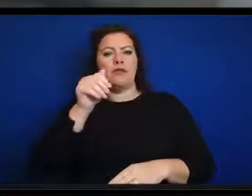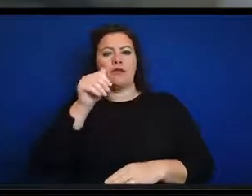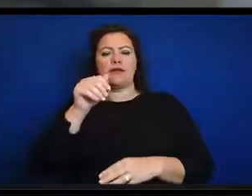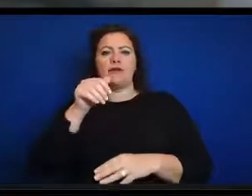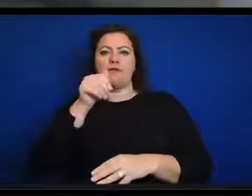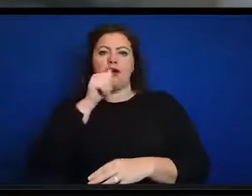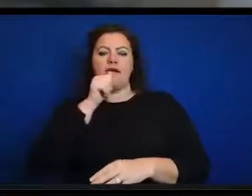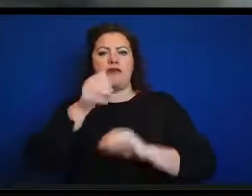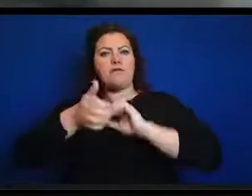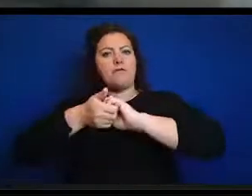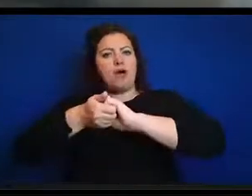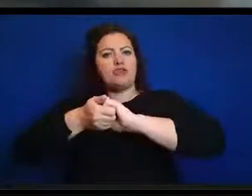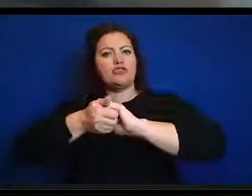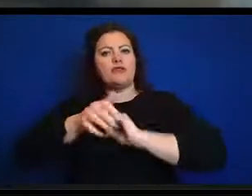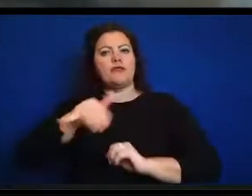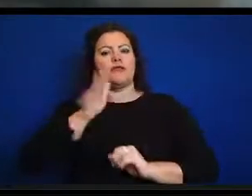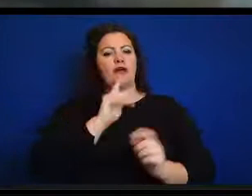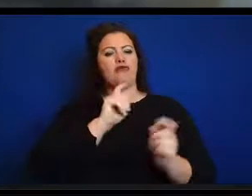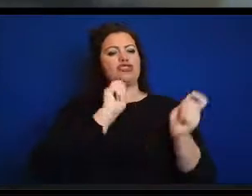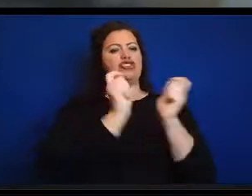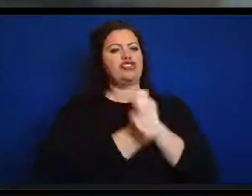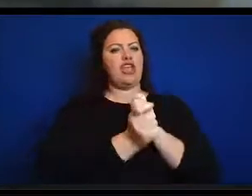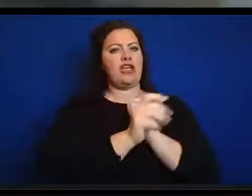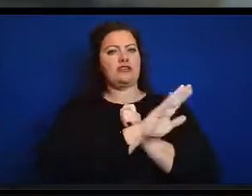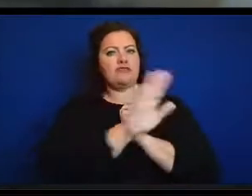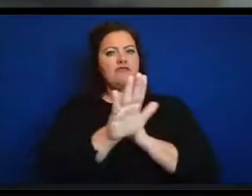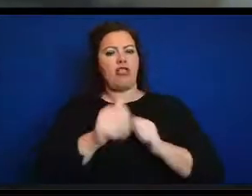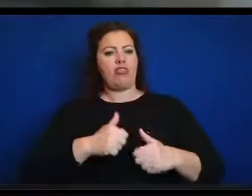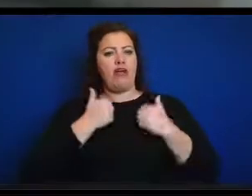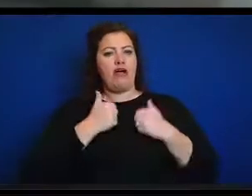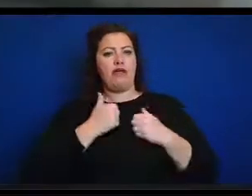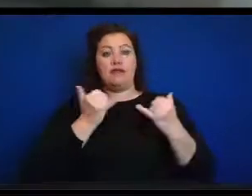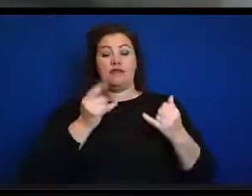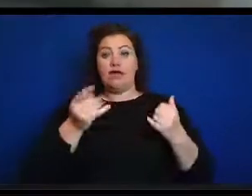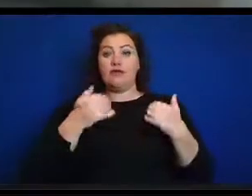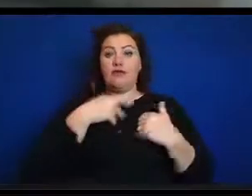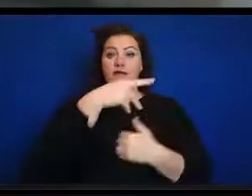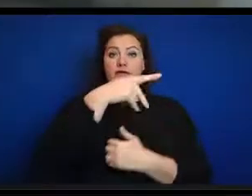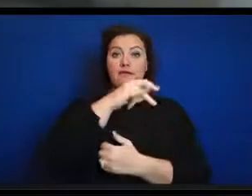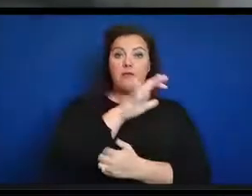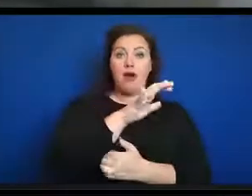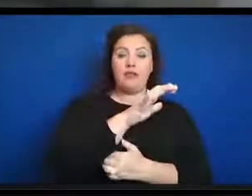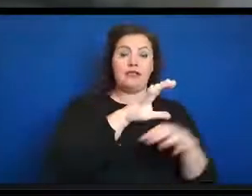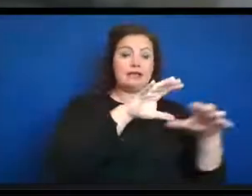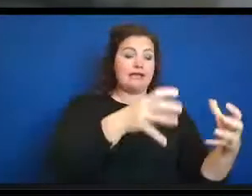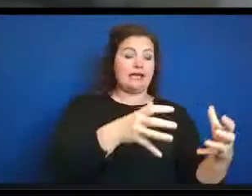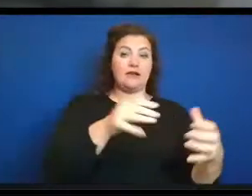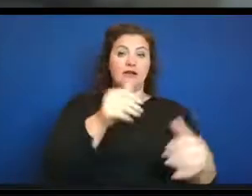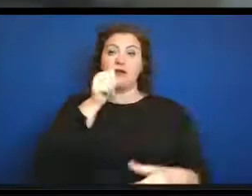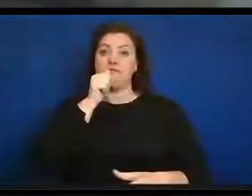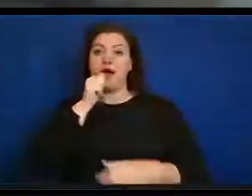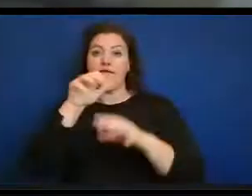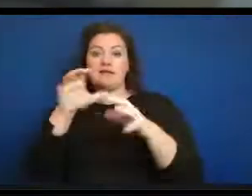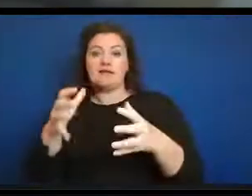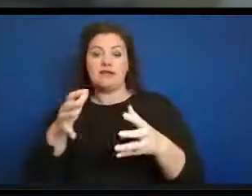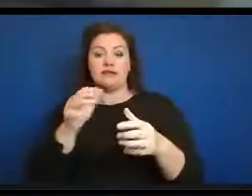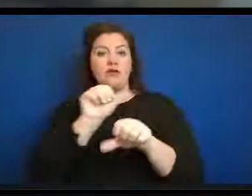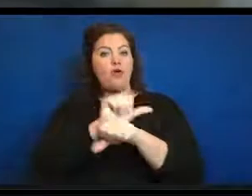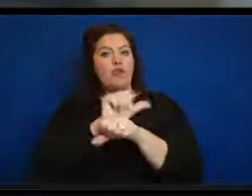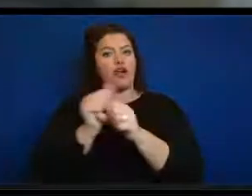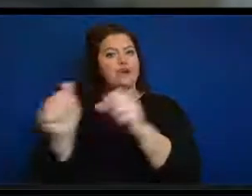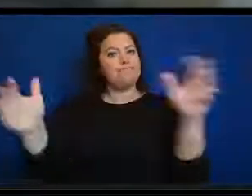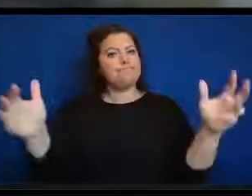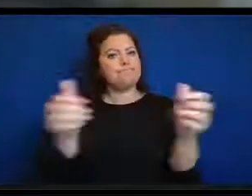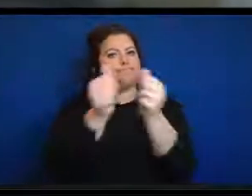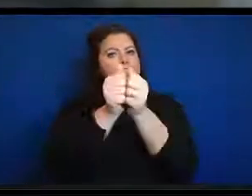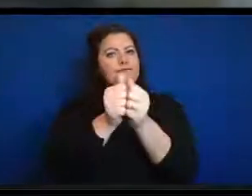change the lives so that you now have the public sector and the private sector working together to make a change. With